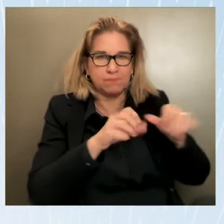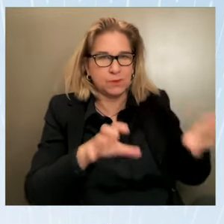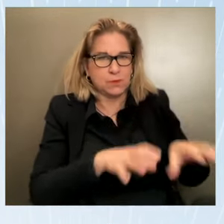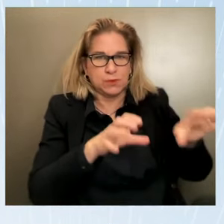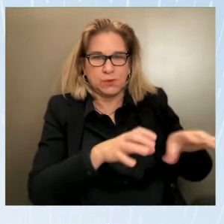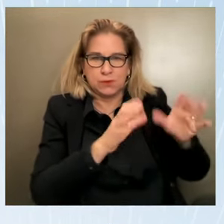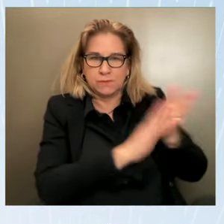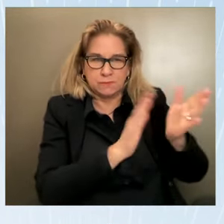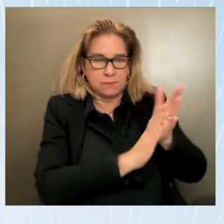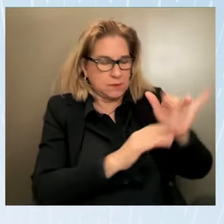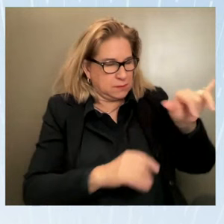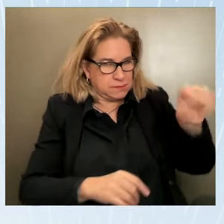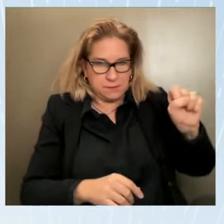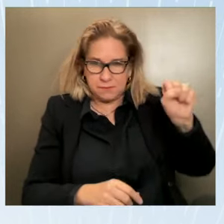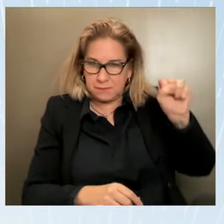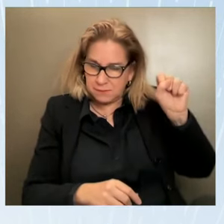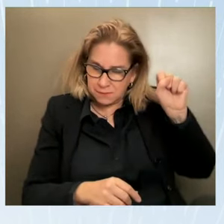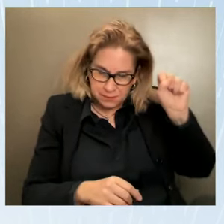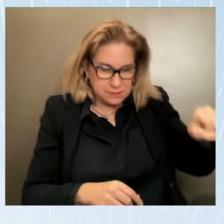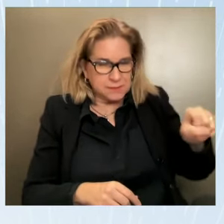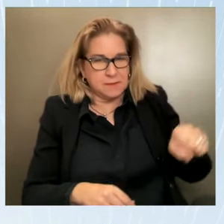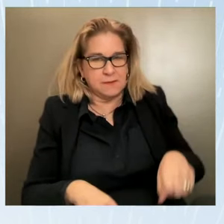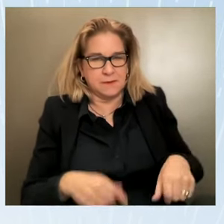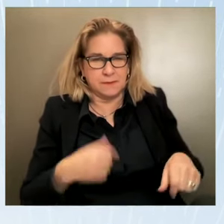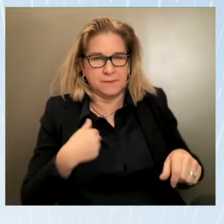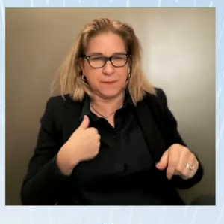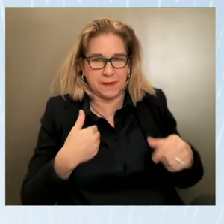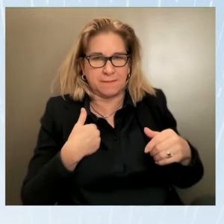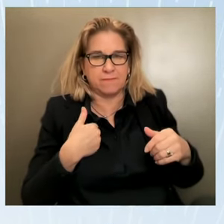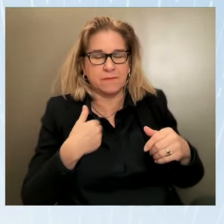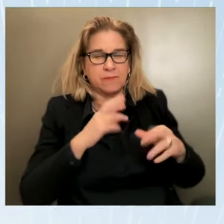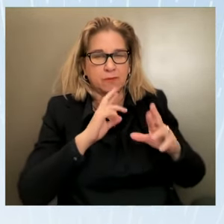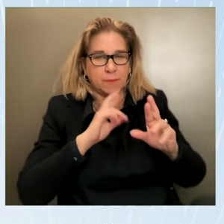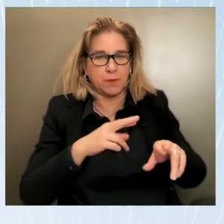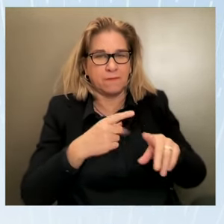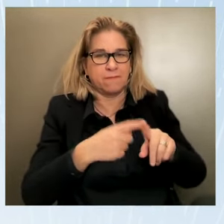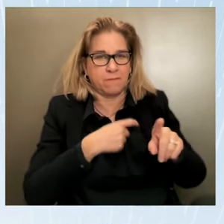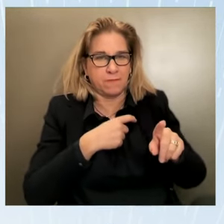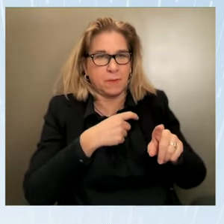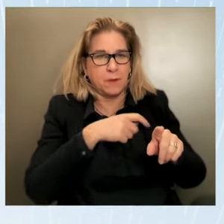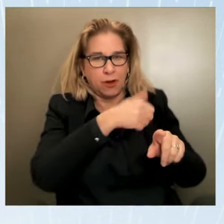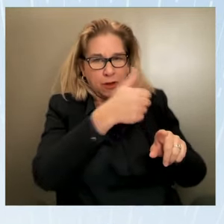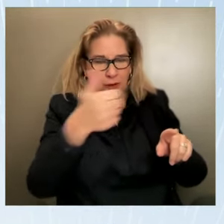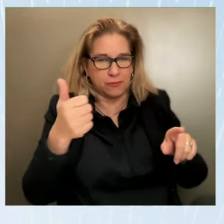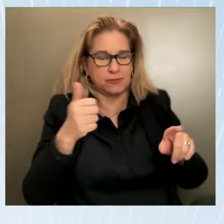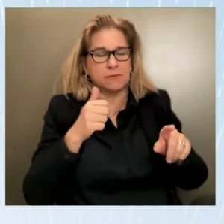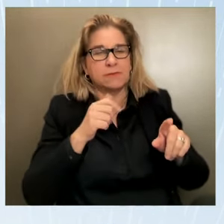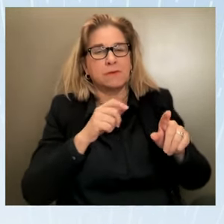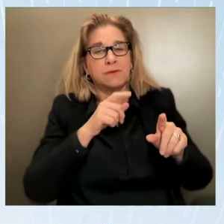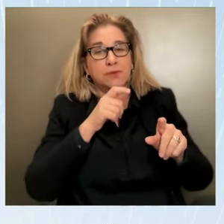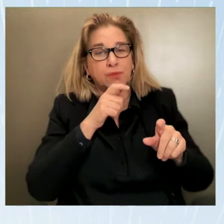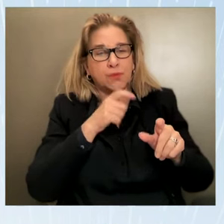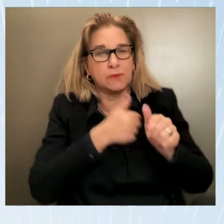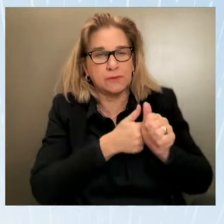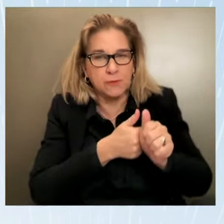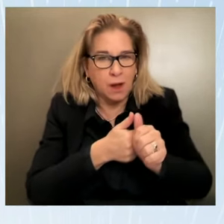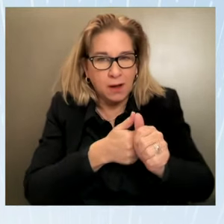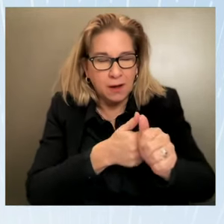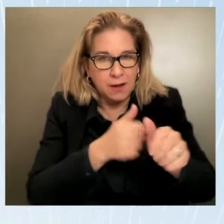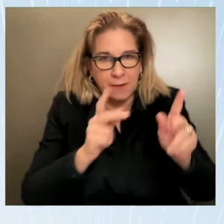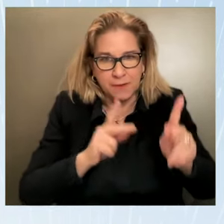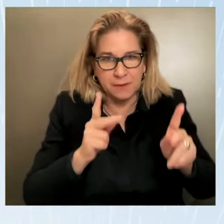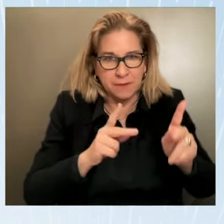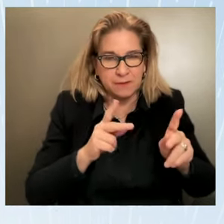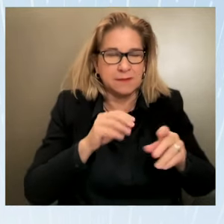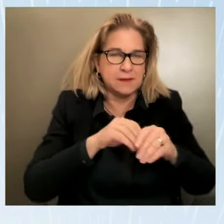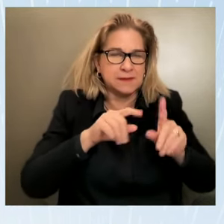persons report that we do and the criteria that we've established, is countries will get laws on the books, which is great and important and necessary, but